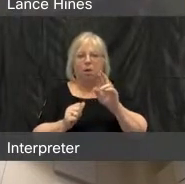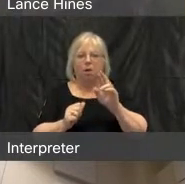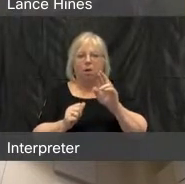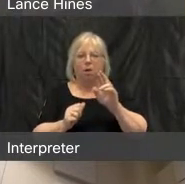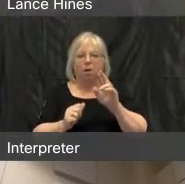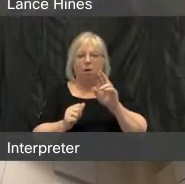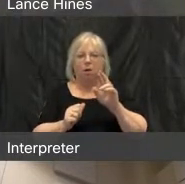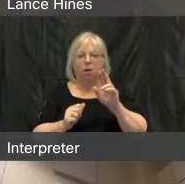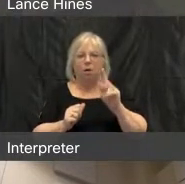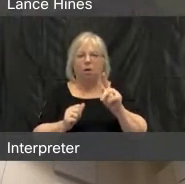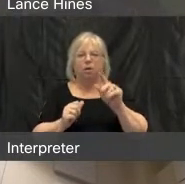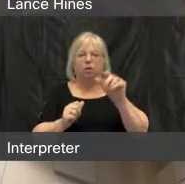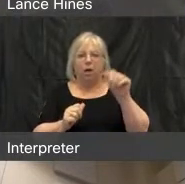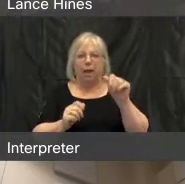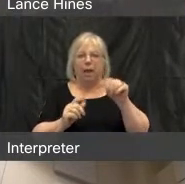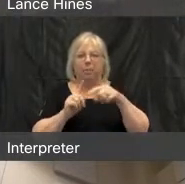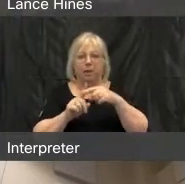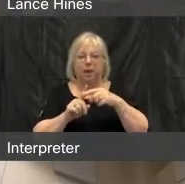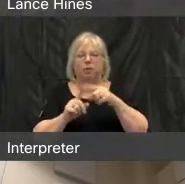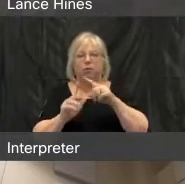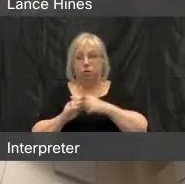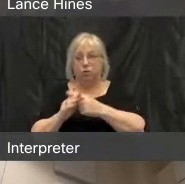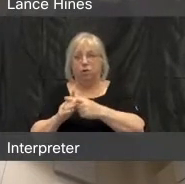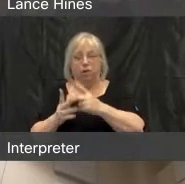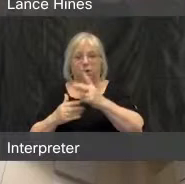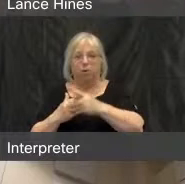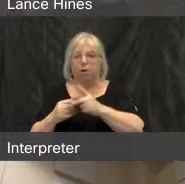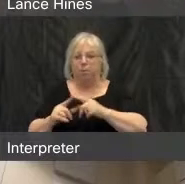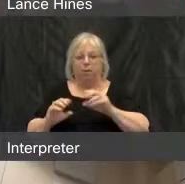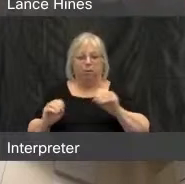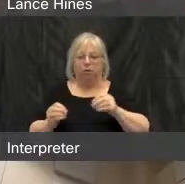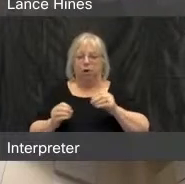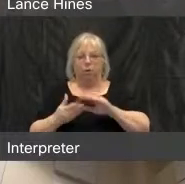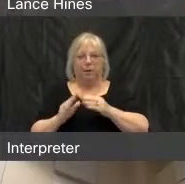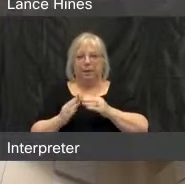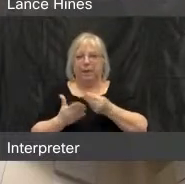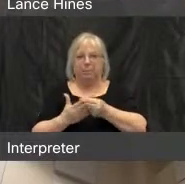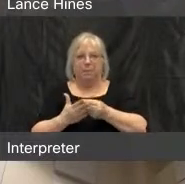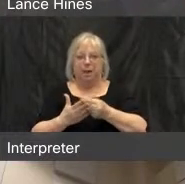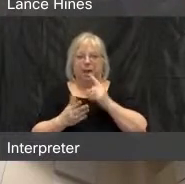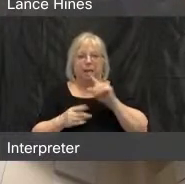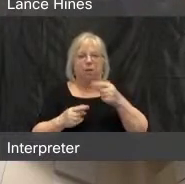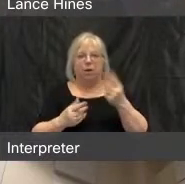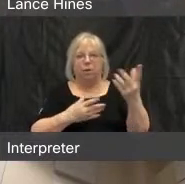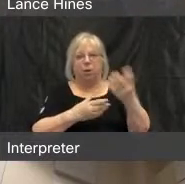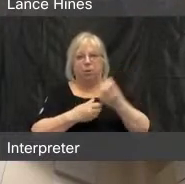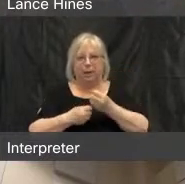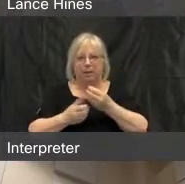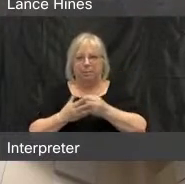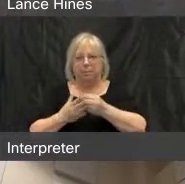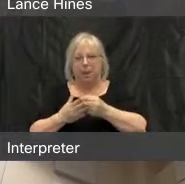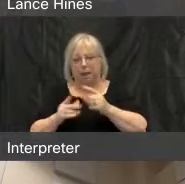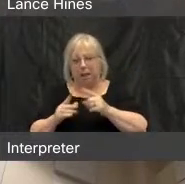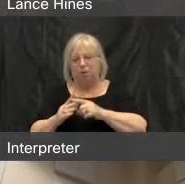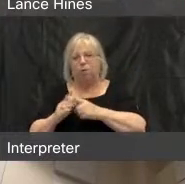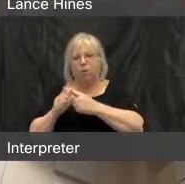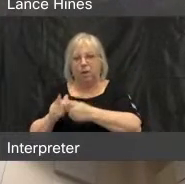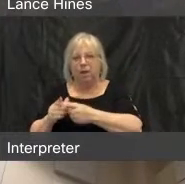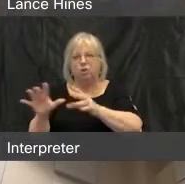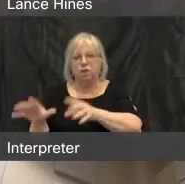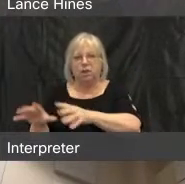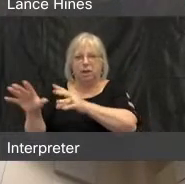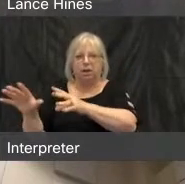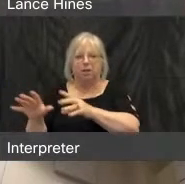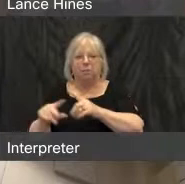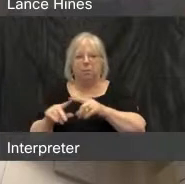A-Plus to initiate the program. But there's no city money involved. It's just that we were the grant recipient. In order, since